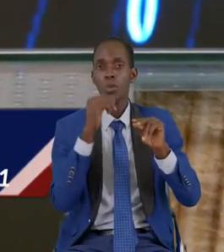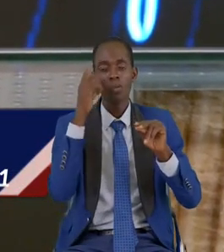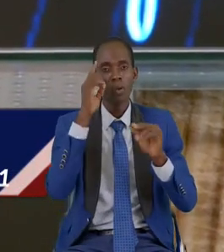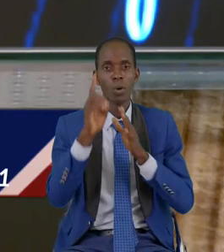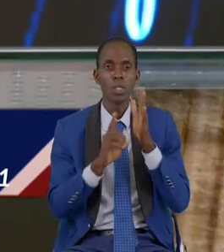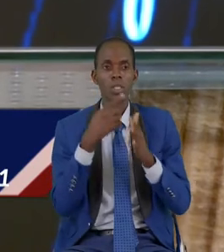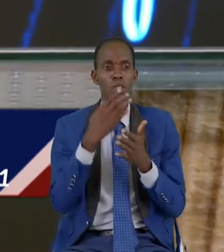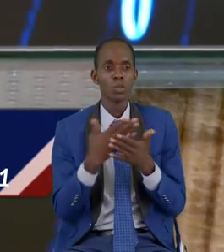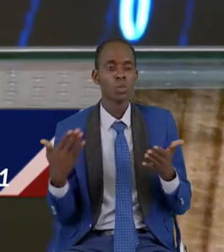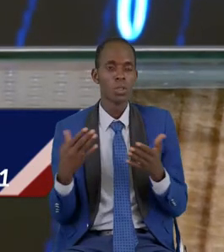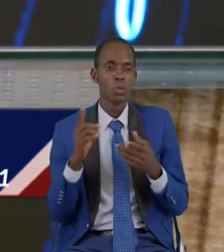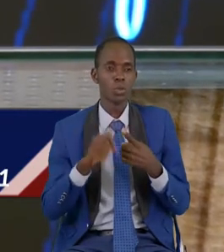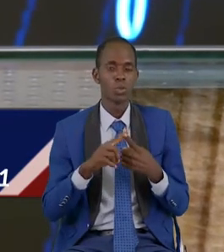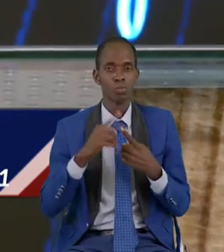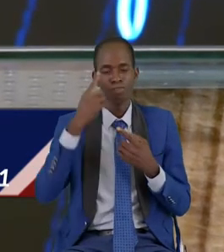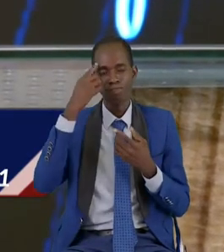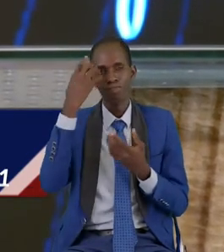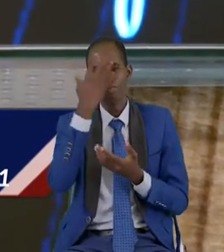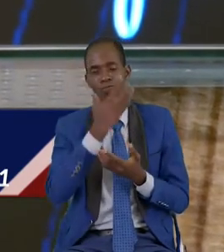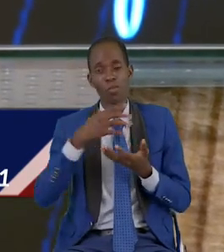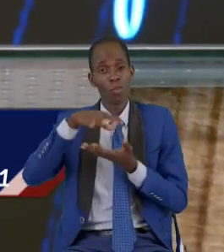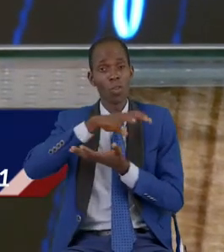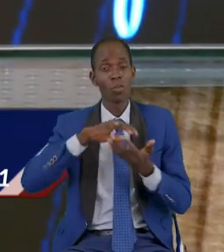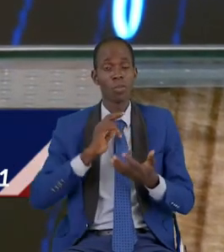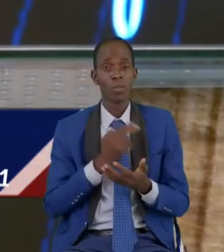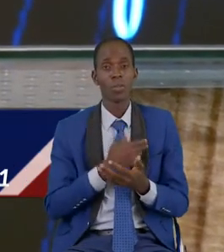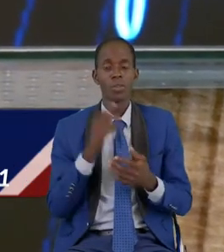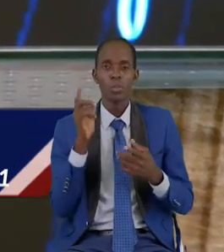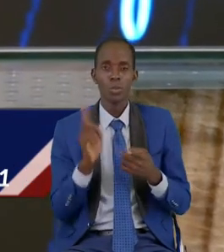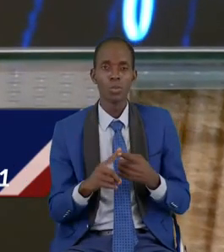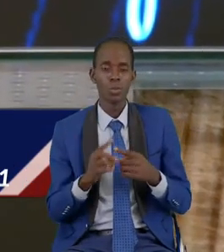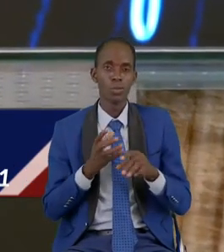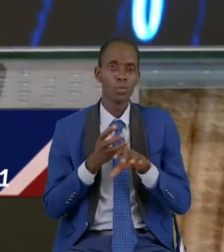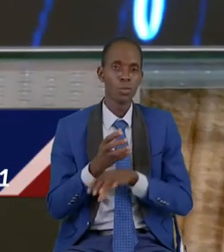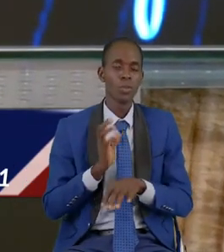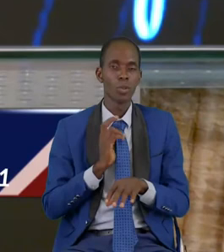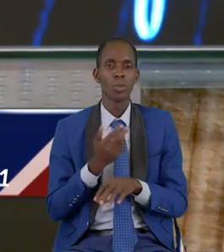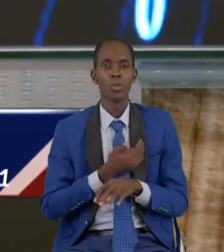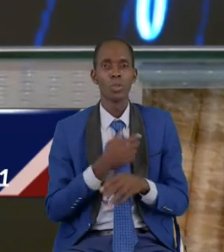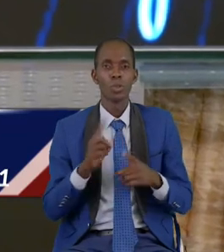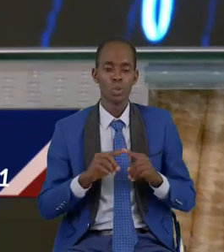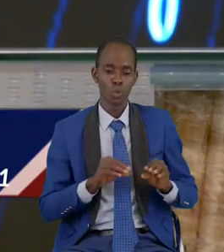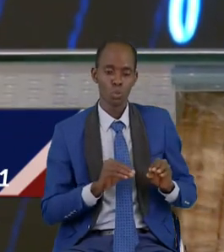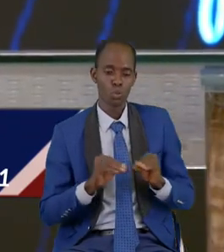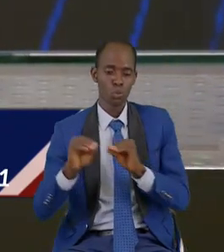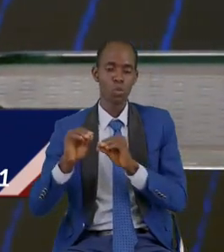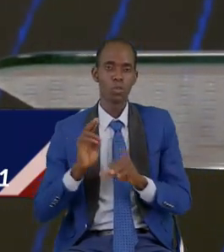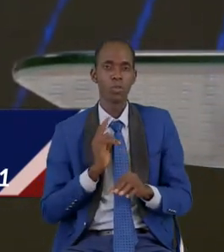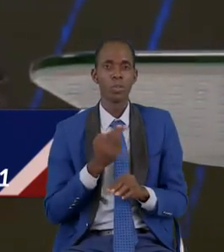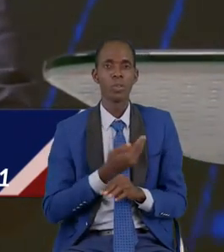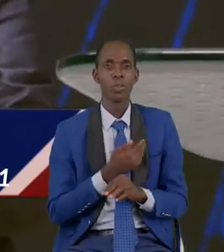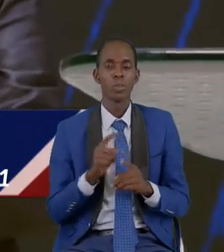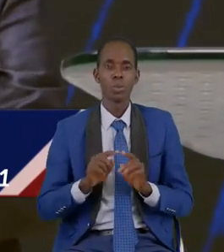us, to compel us, to grind us, to push us, to